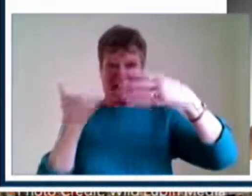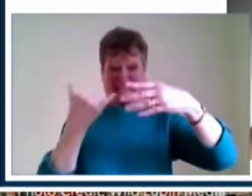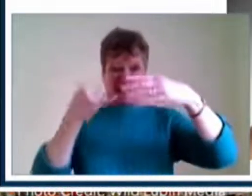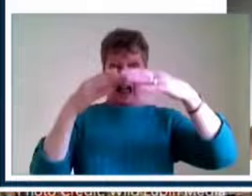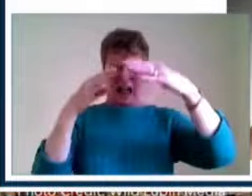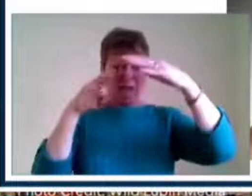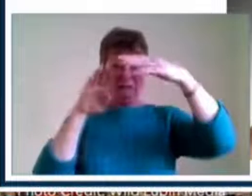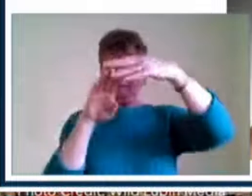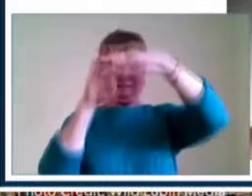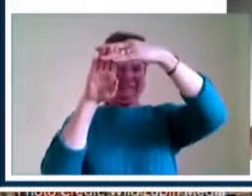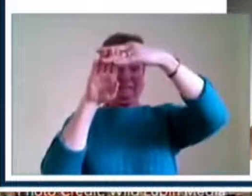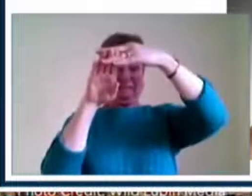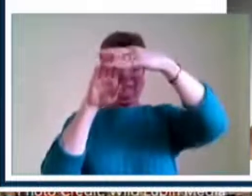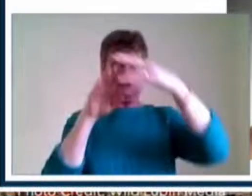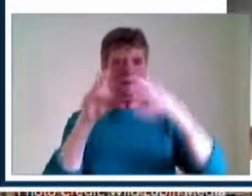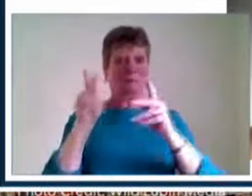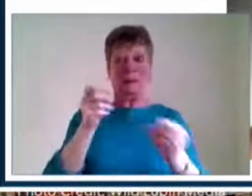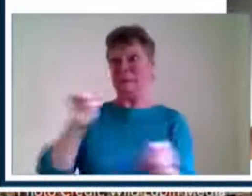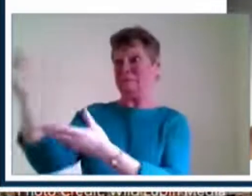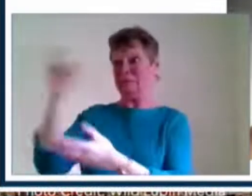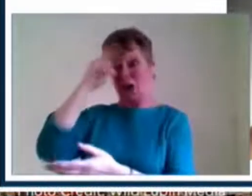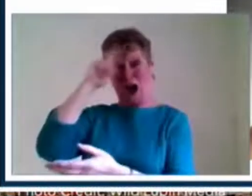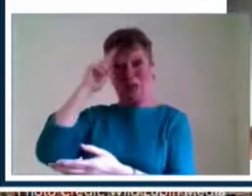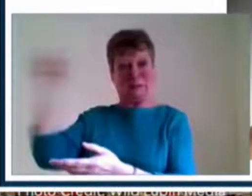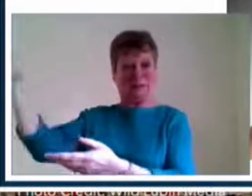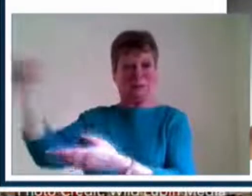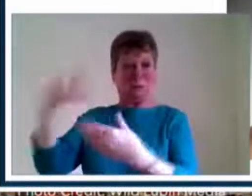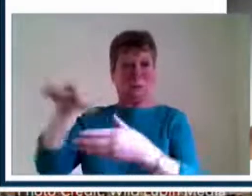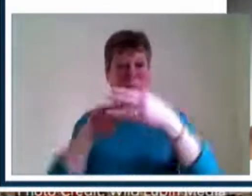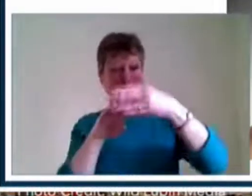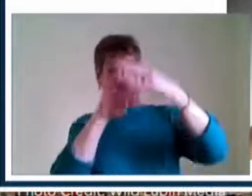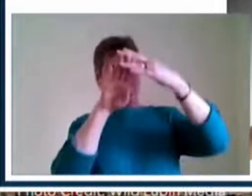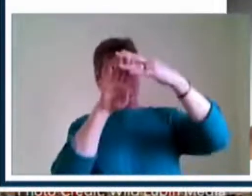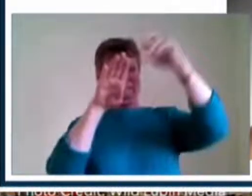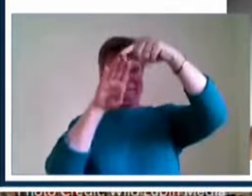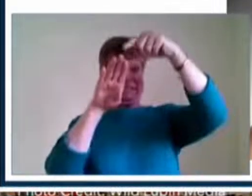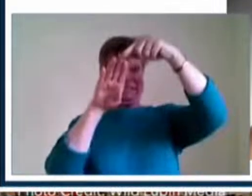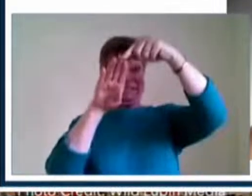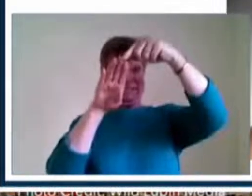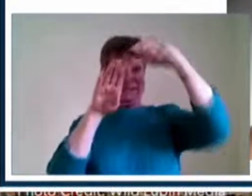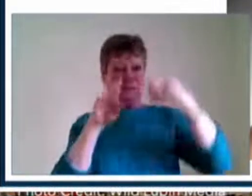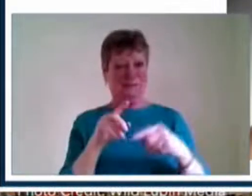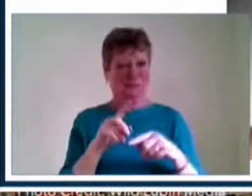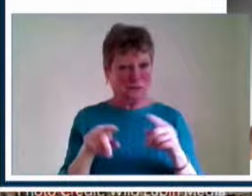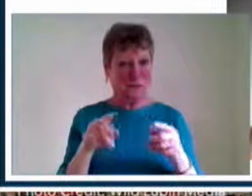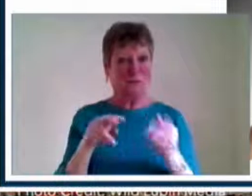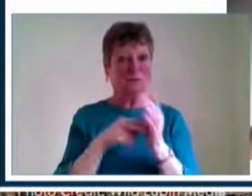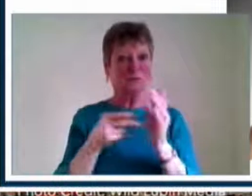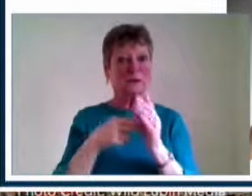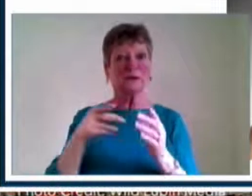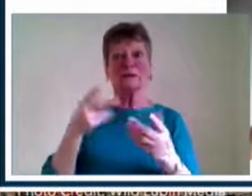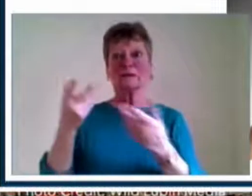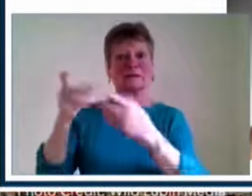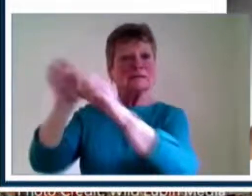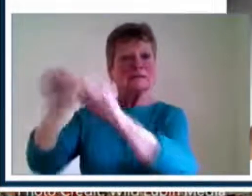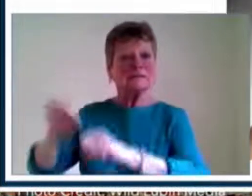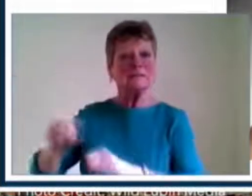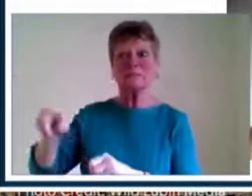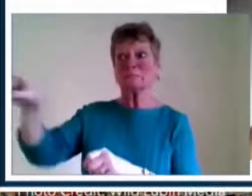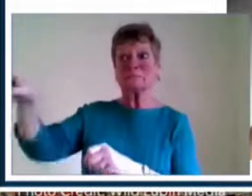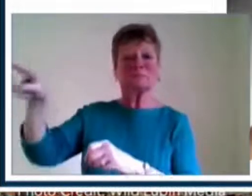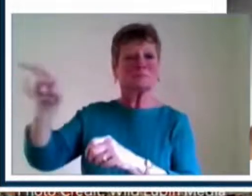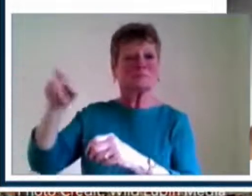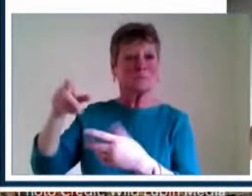for hospitalizations. Our health system, both hospitals and long-term care facilities are under